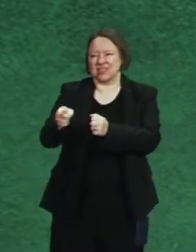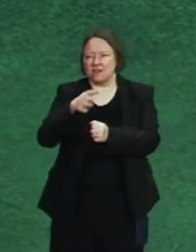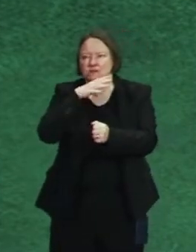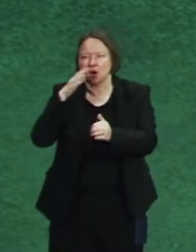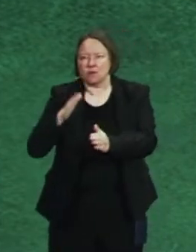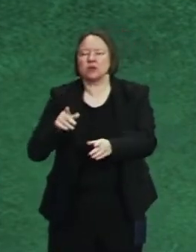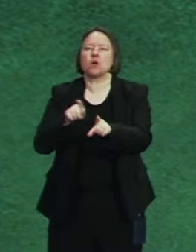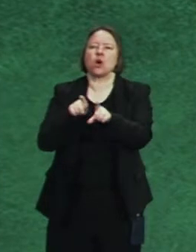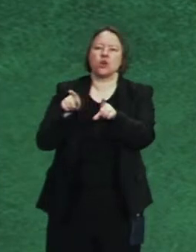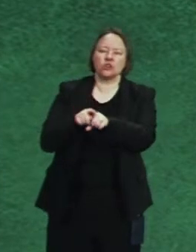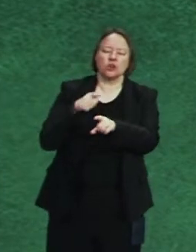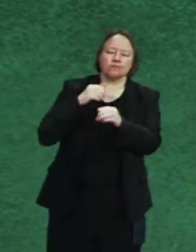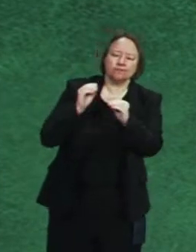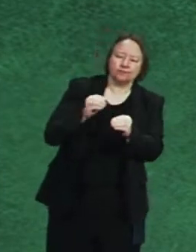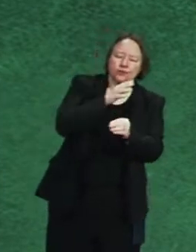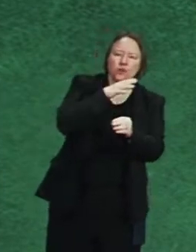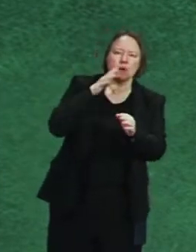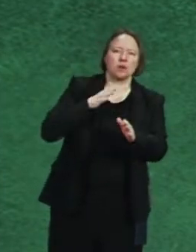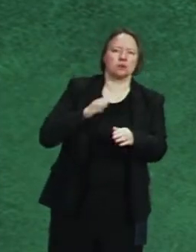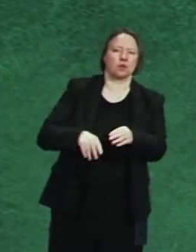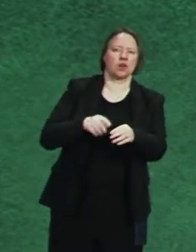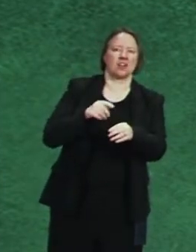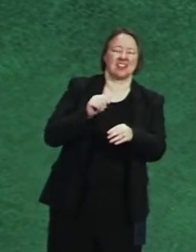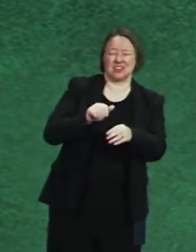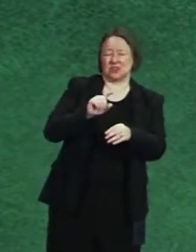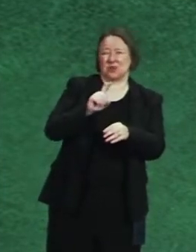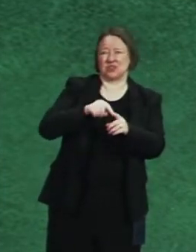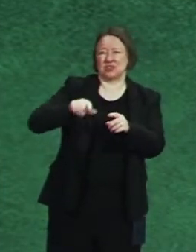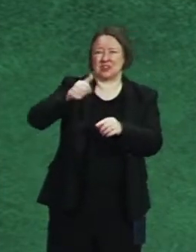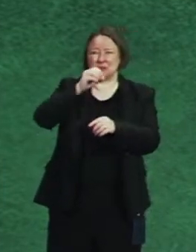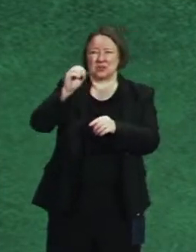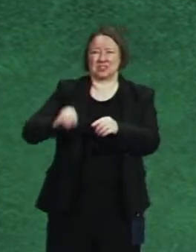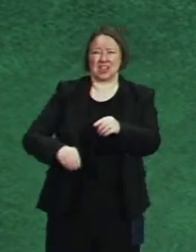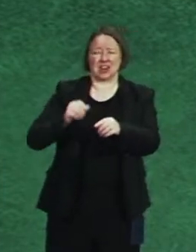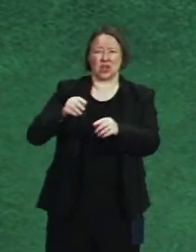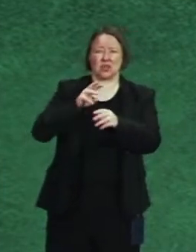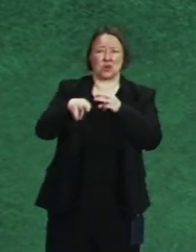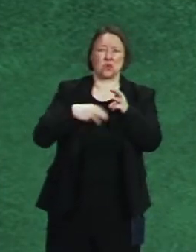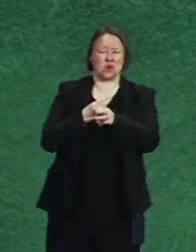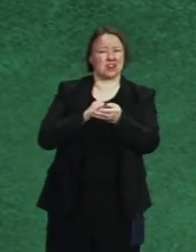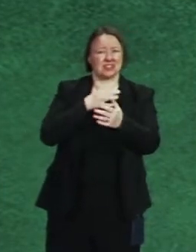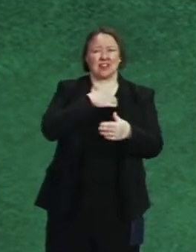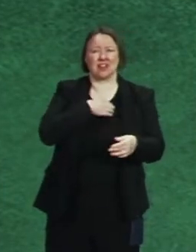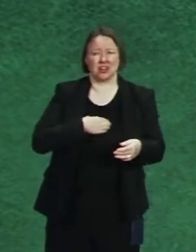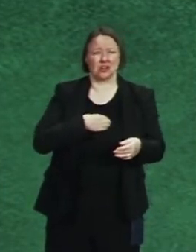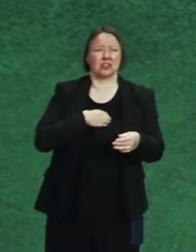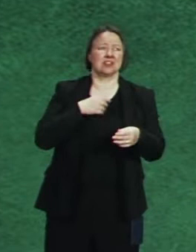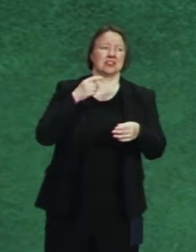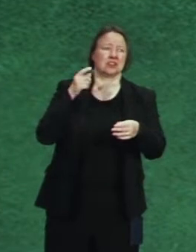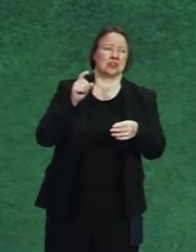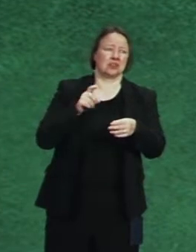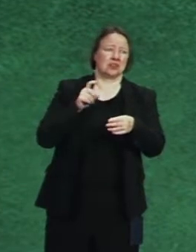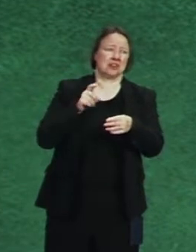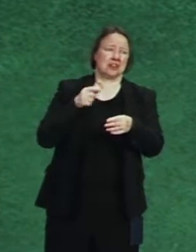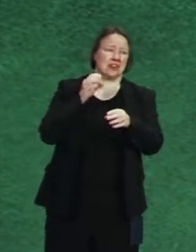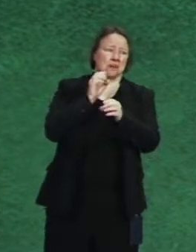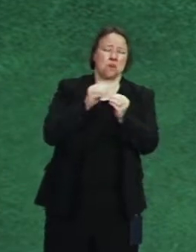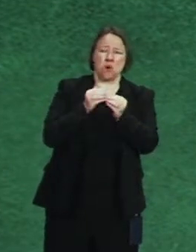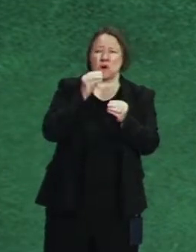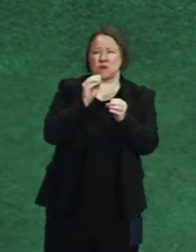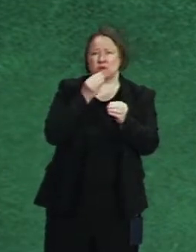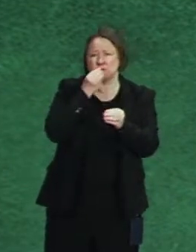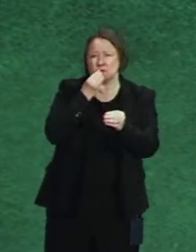waste almost a third of it, while nearly 10% of the world population go hungry. The environment needs saving. Our food production